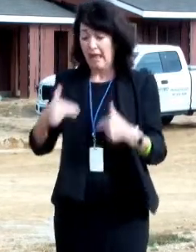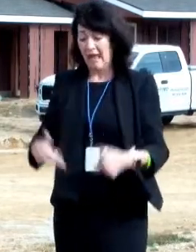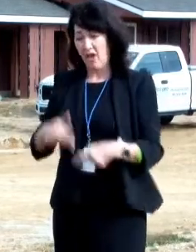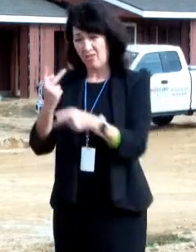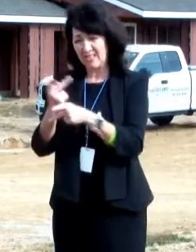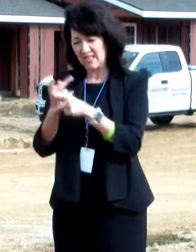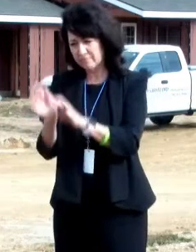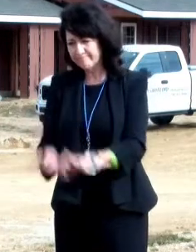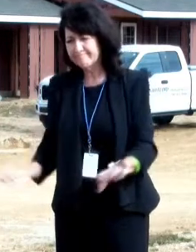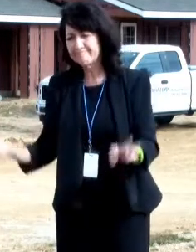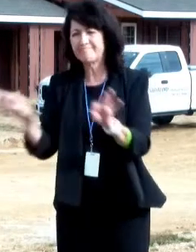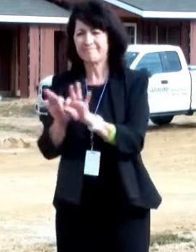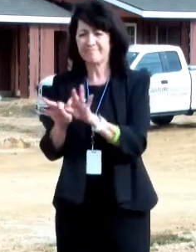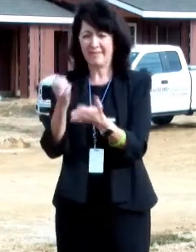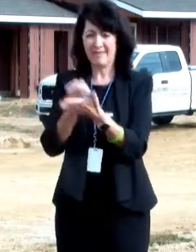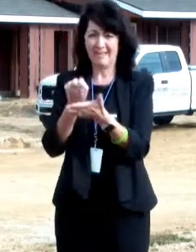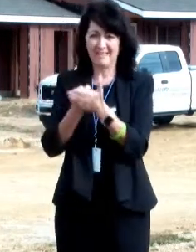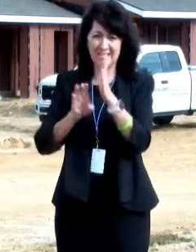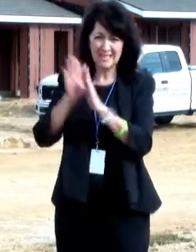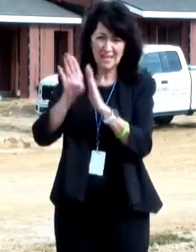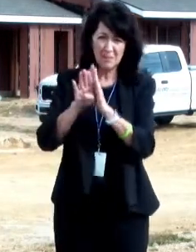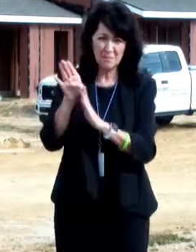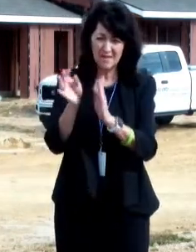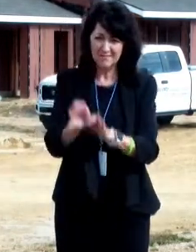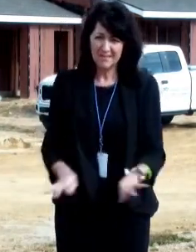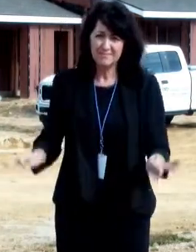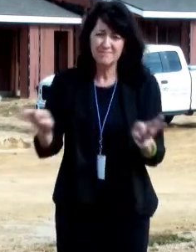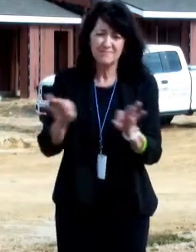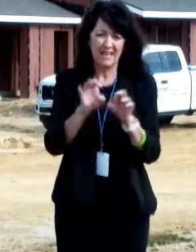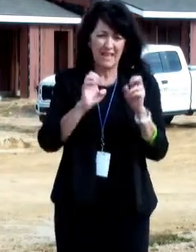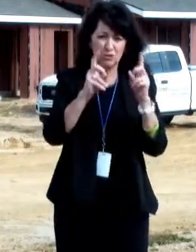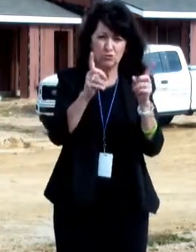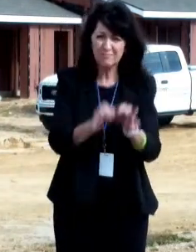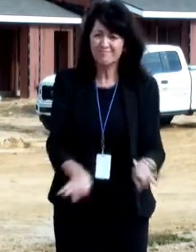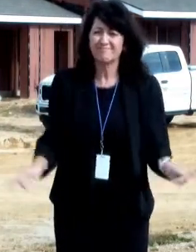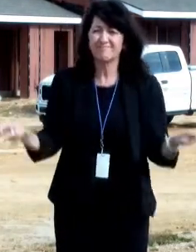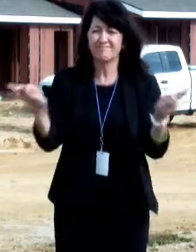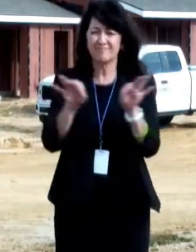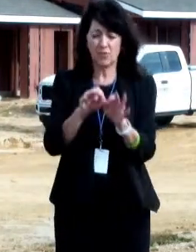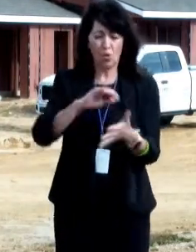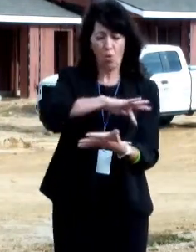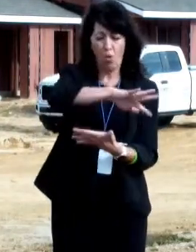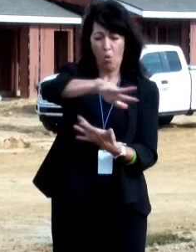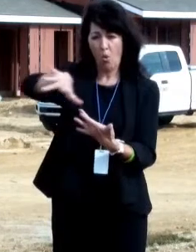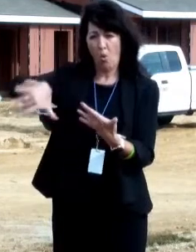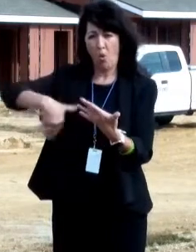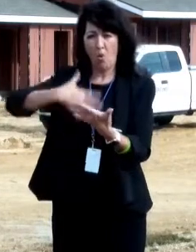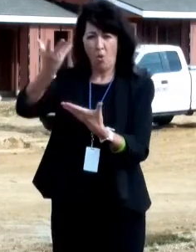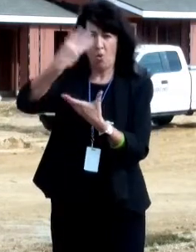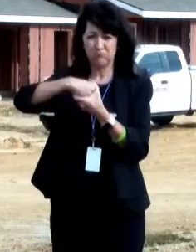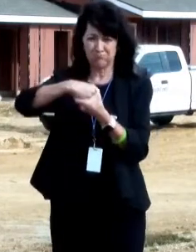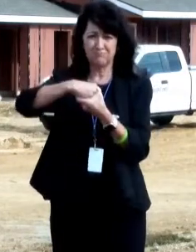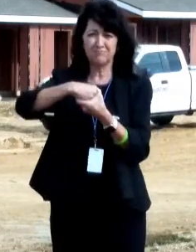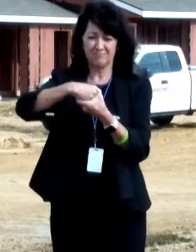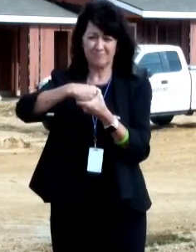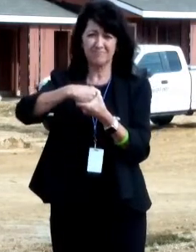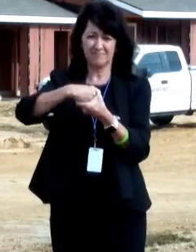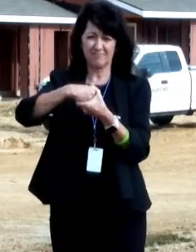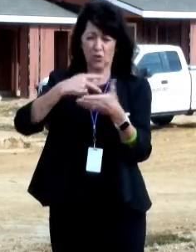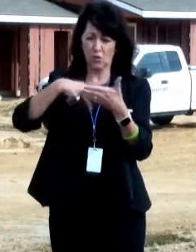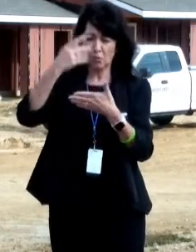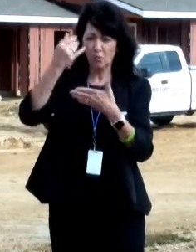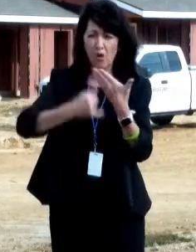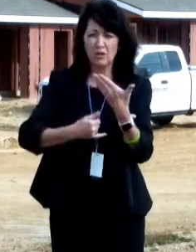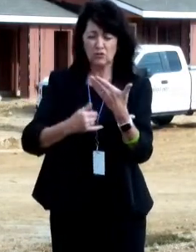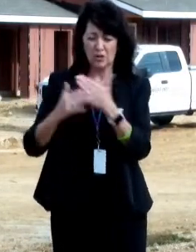essential, not just economic development, although that's absolutely a key part of building it, but all of it wrapped together in a comprehensive,